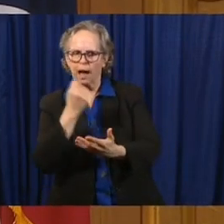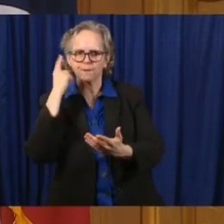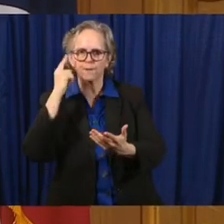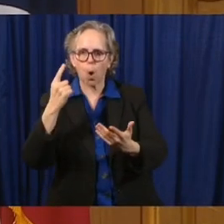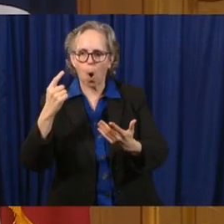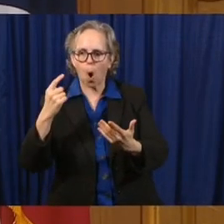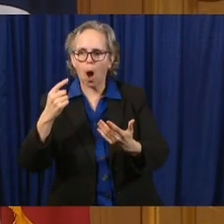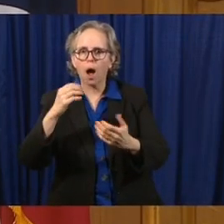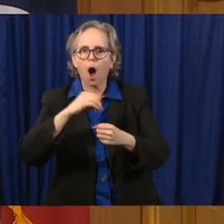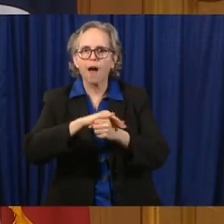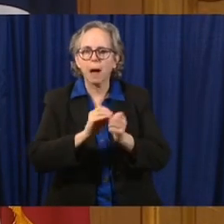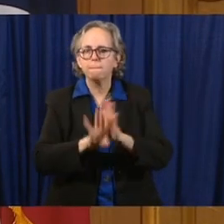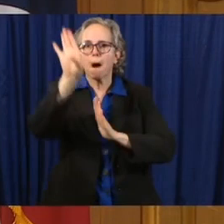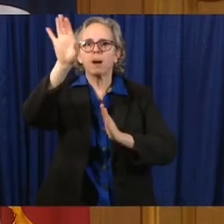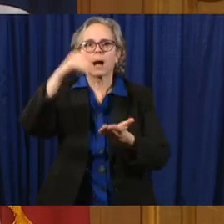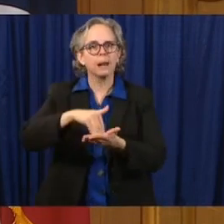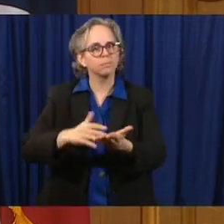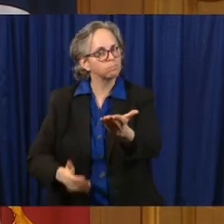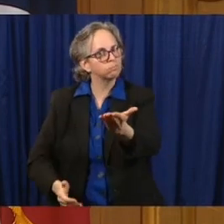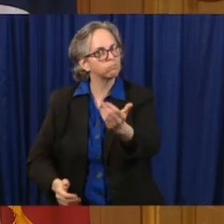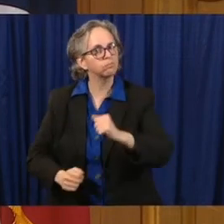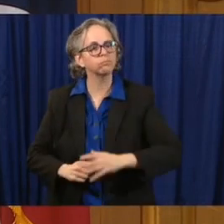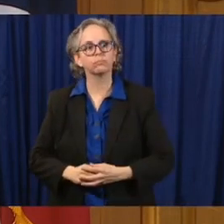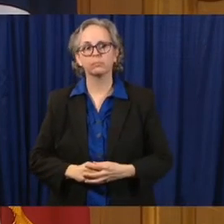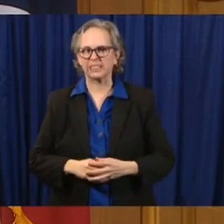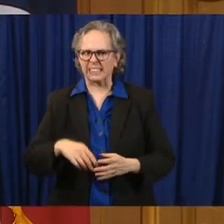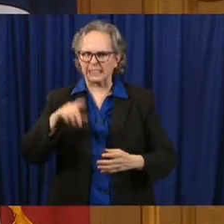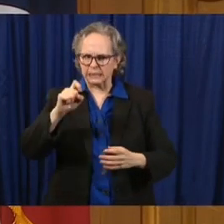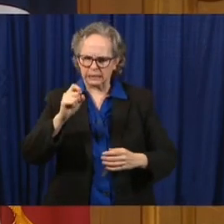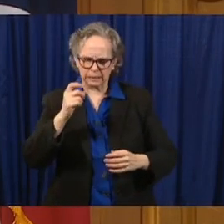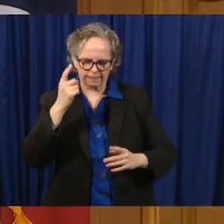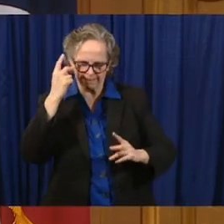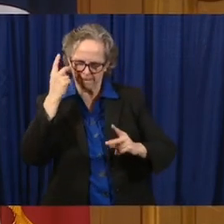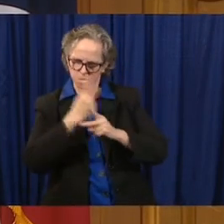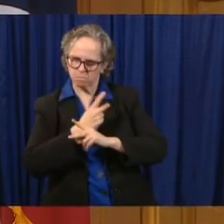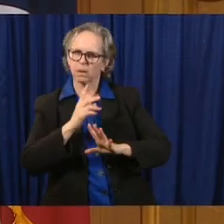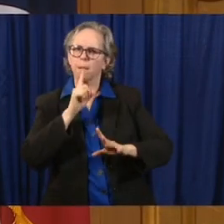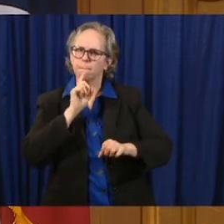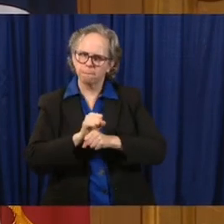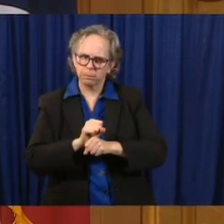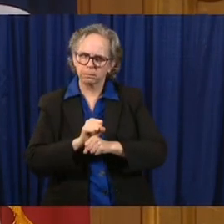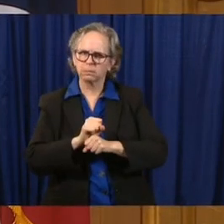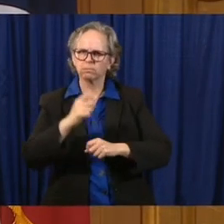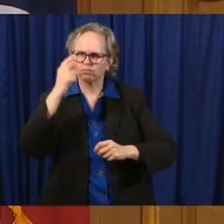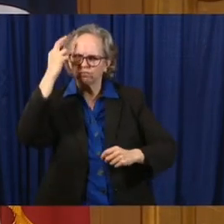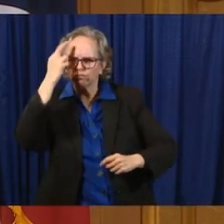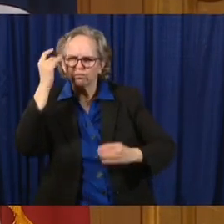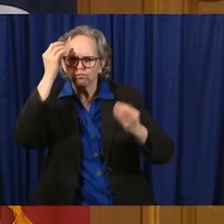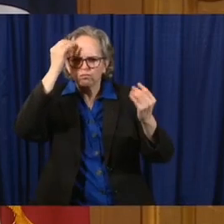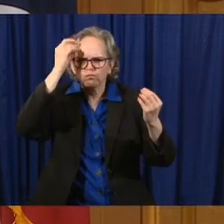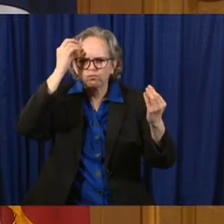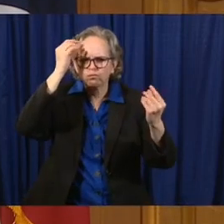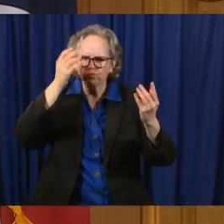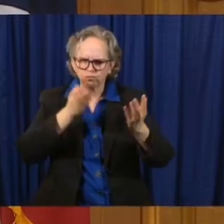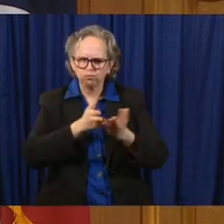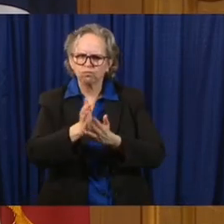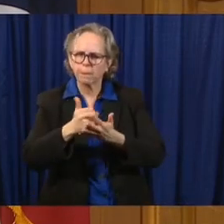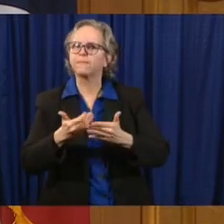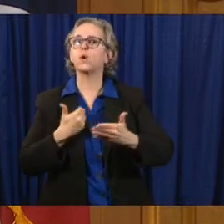is. So we certainly take that into consideration. We need to do this in a way that protects